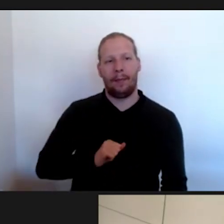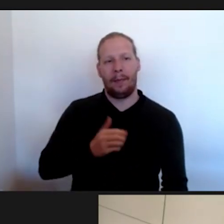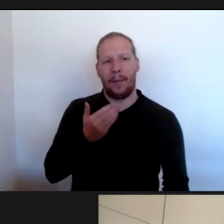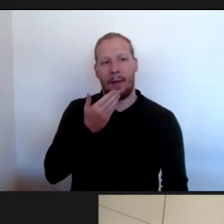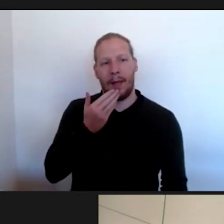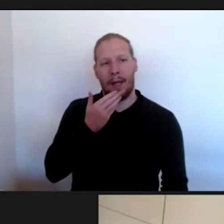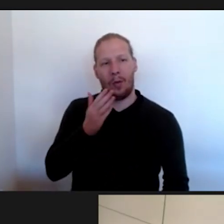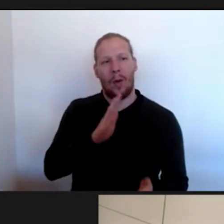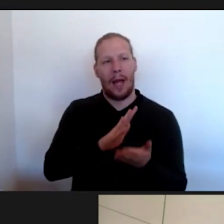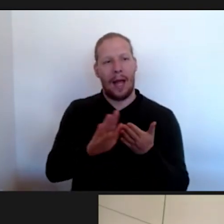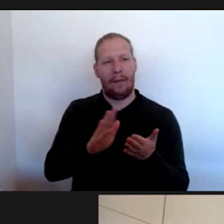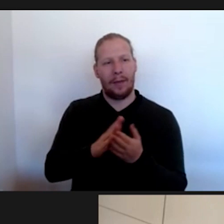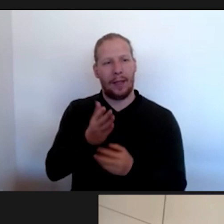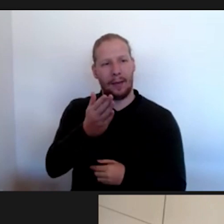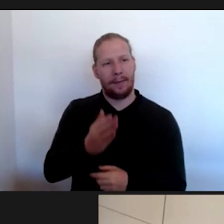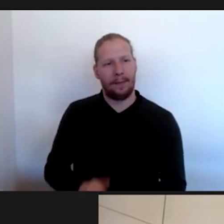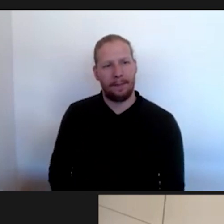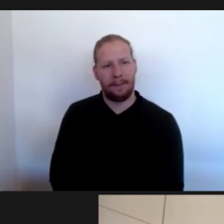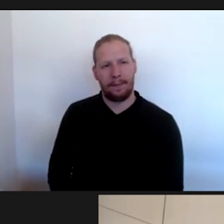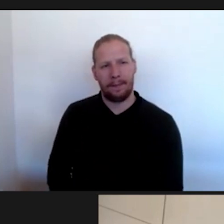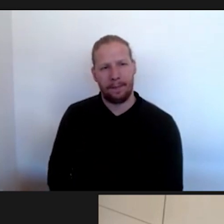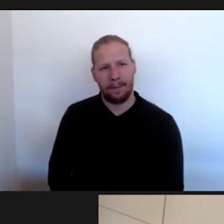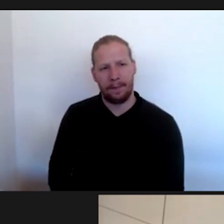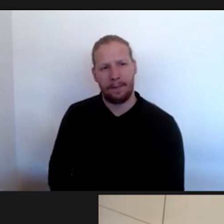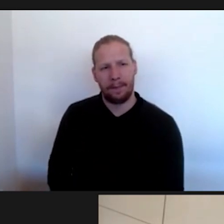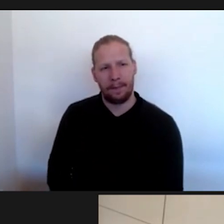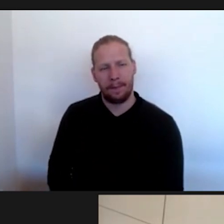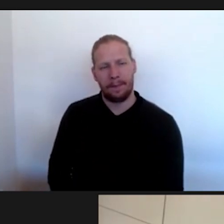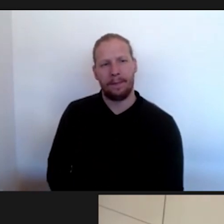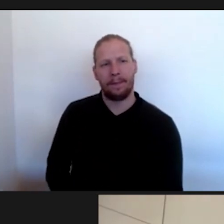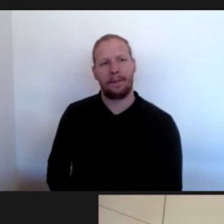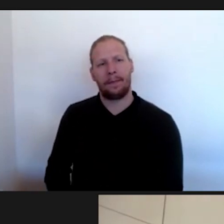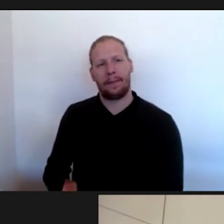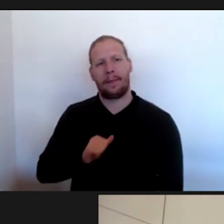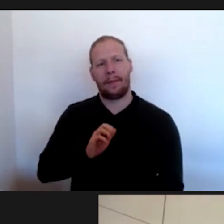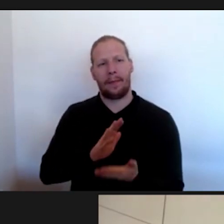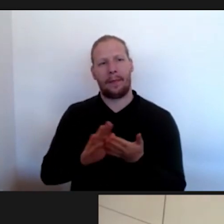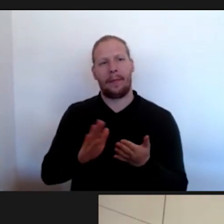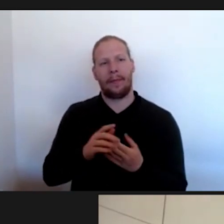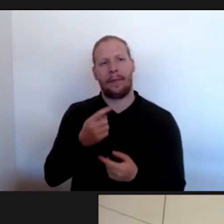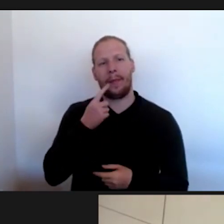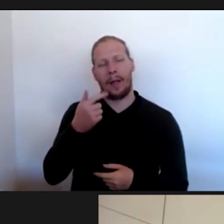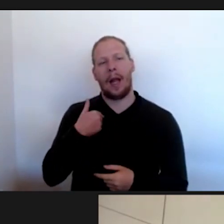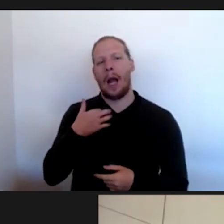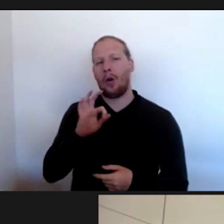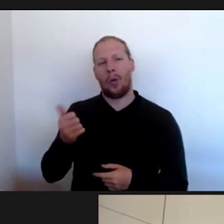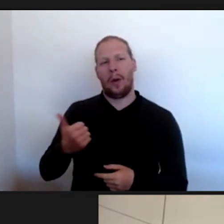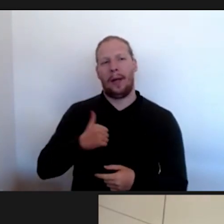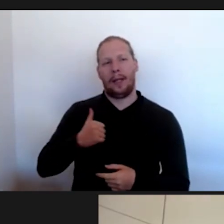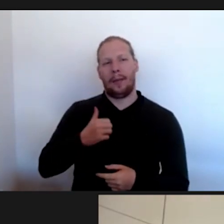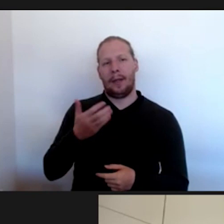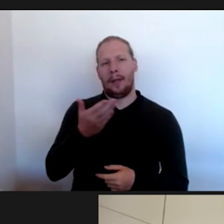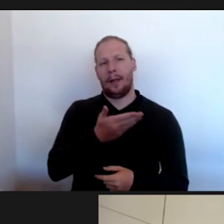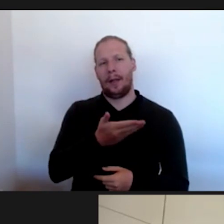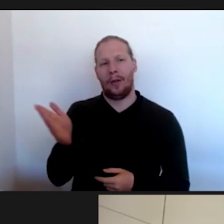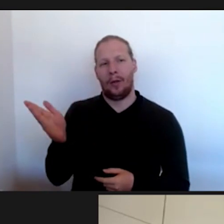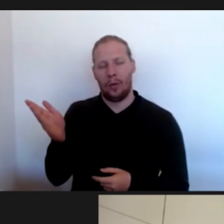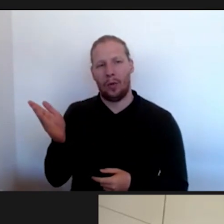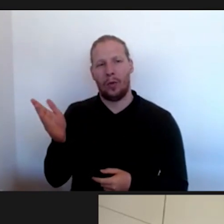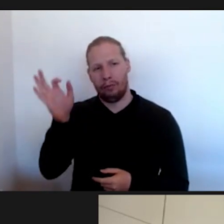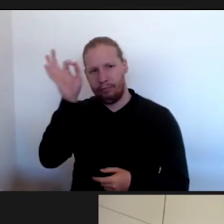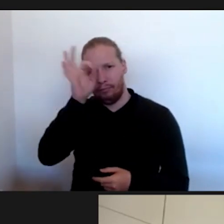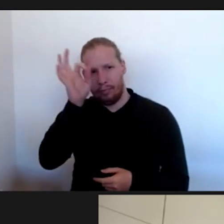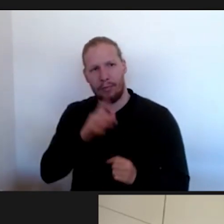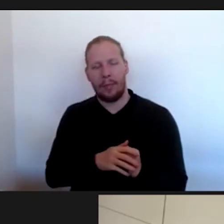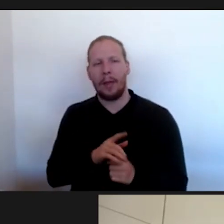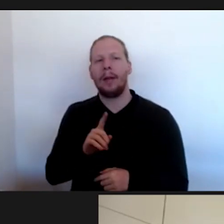Oh, I just want to quickly mention that I don't expect people to know everything. It's okay not to know. But what is not okay is that you're pretending to be knowing